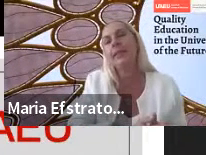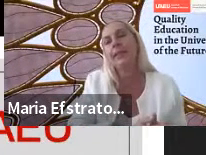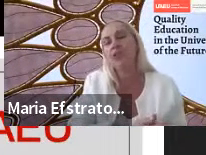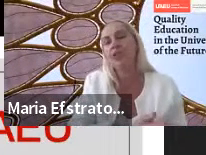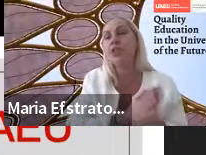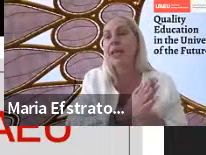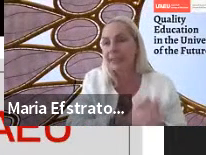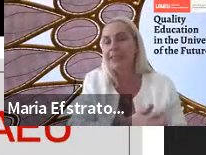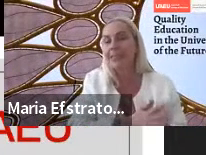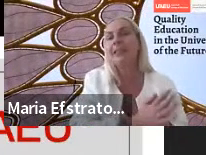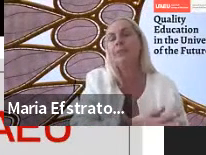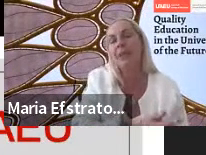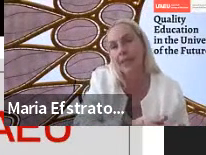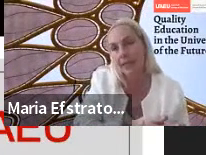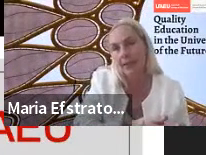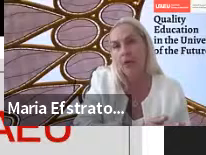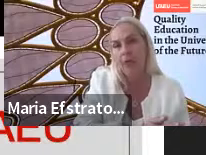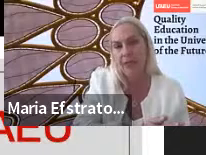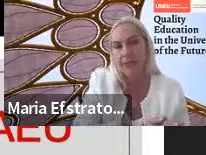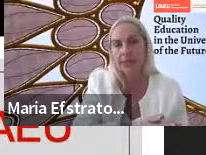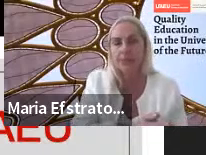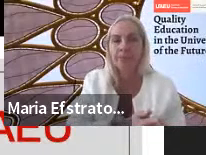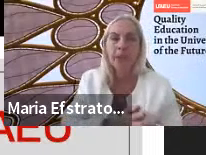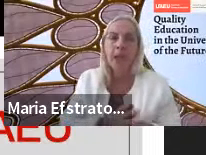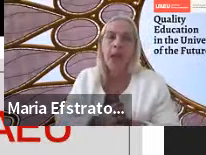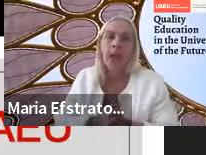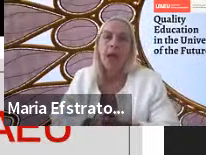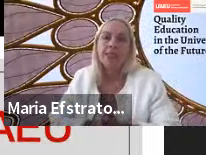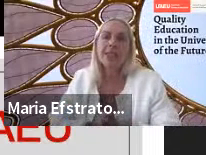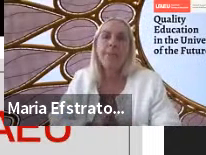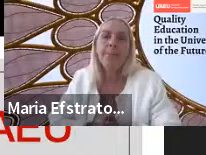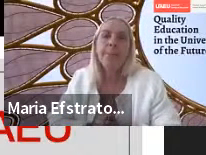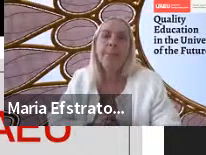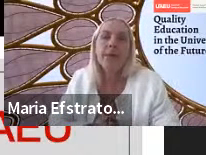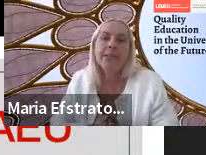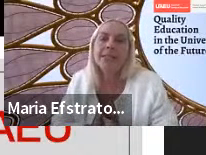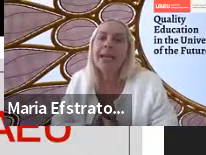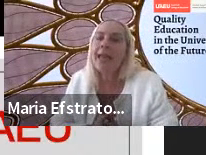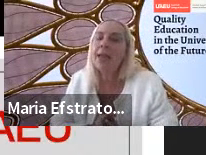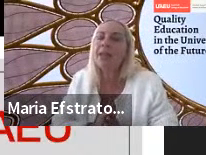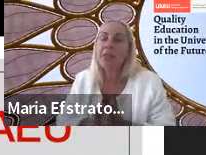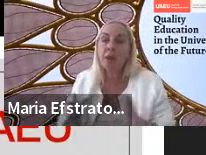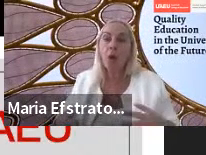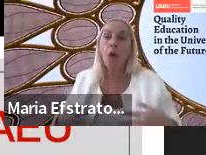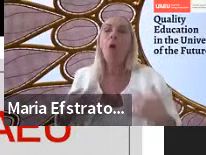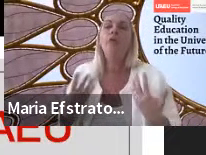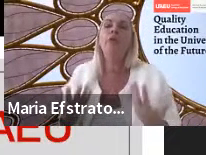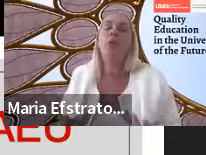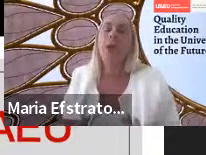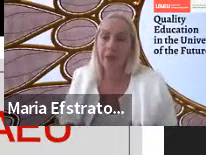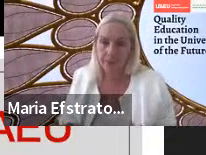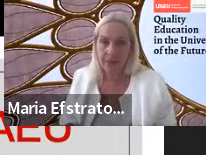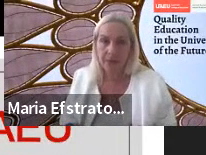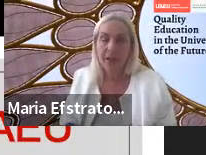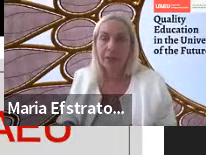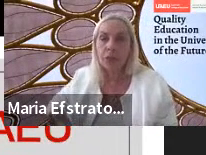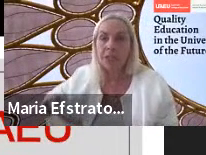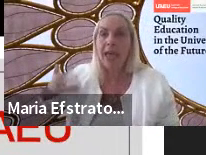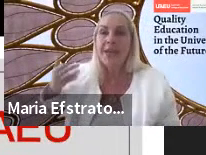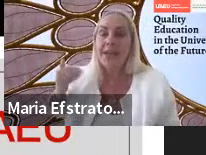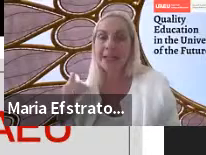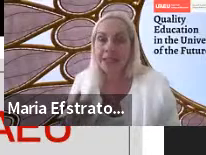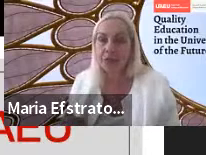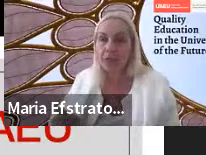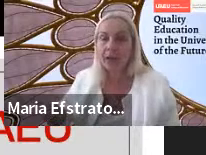many technical issues, at least at the beginning of this. Some parents claim that they are overwhelmed. That